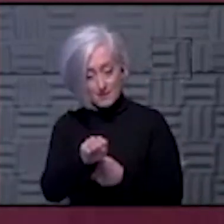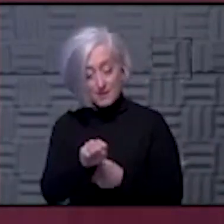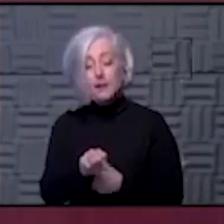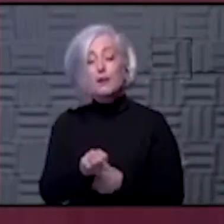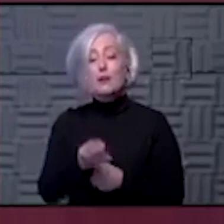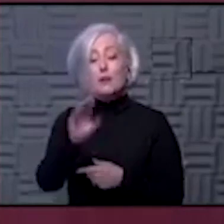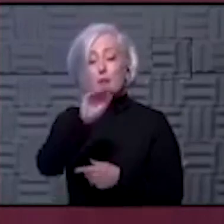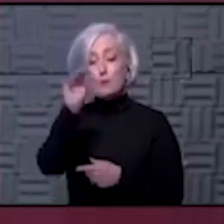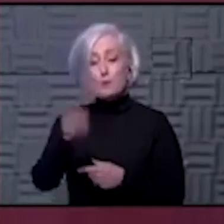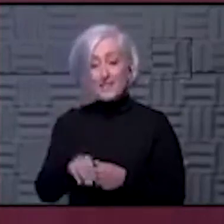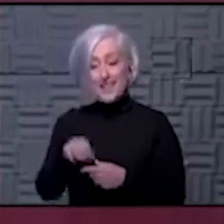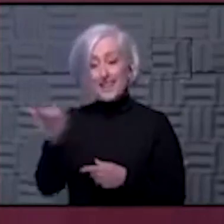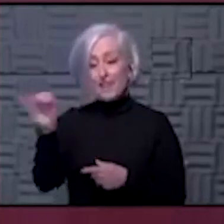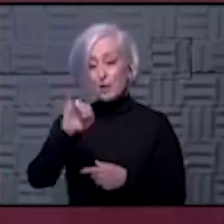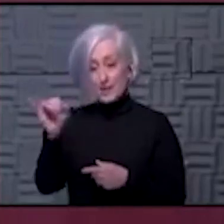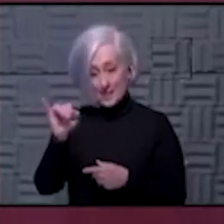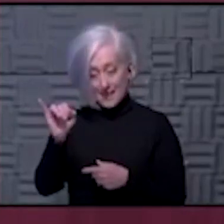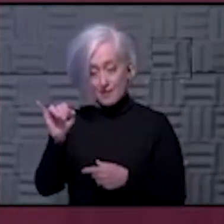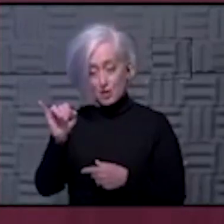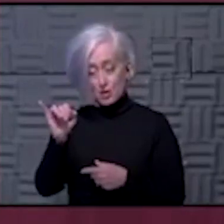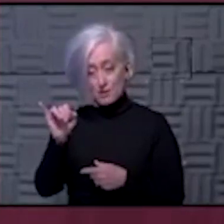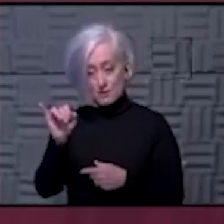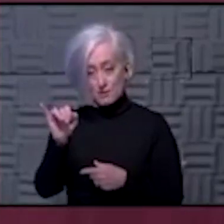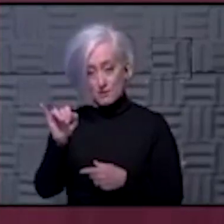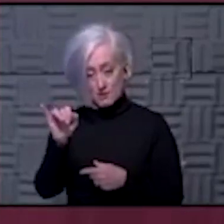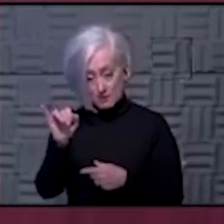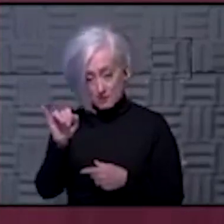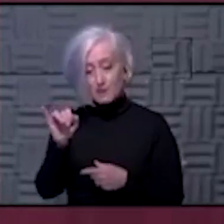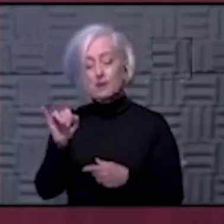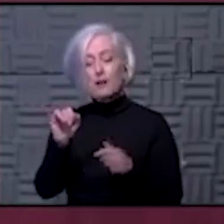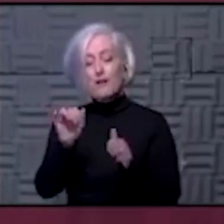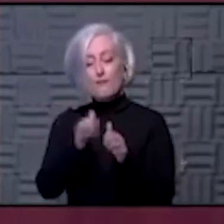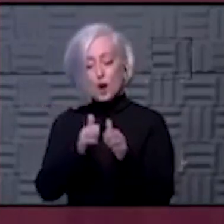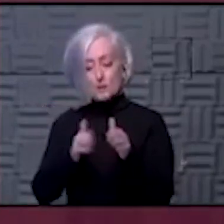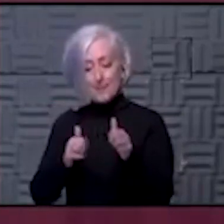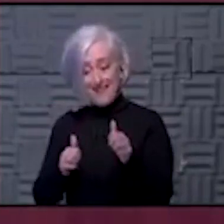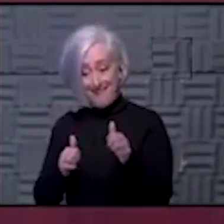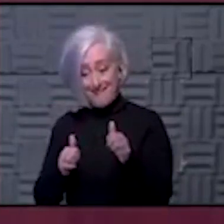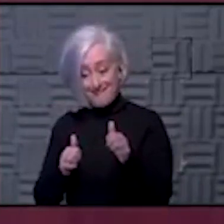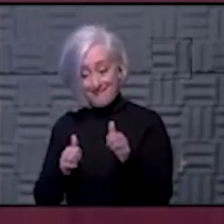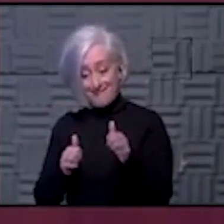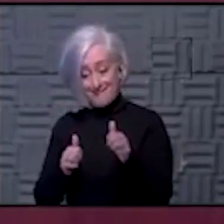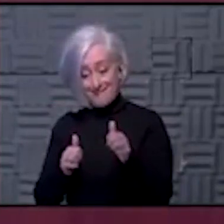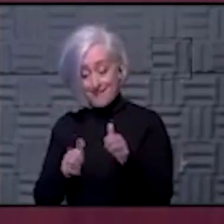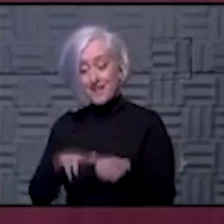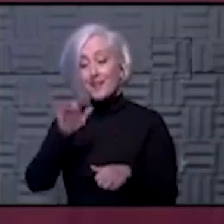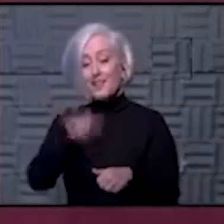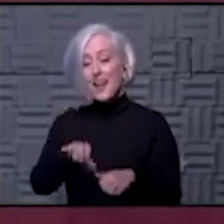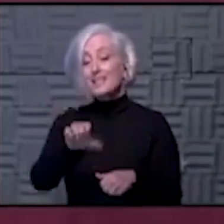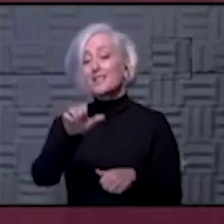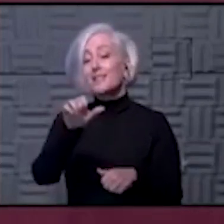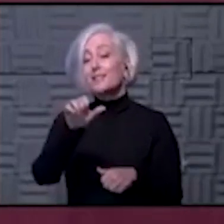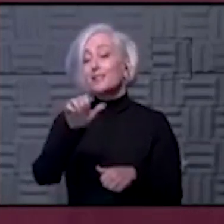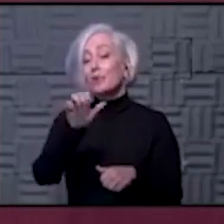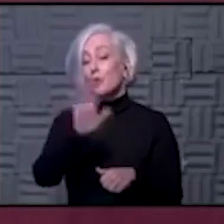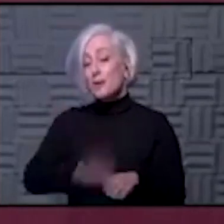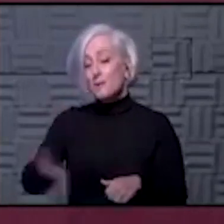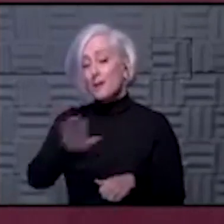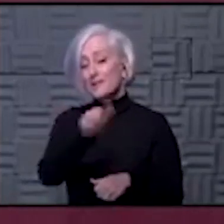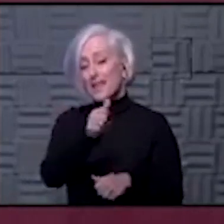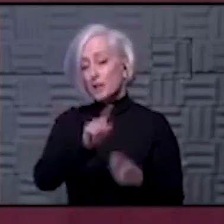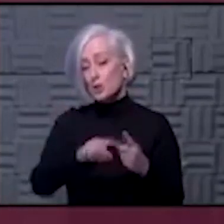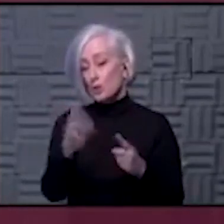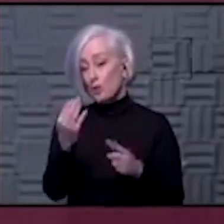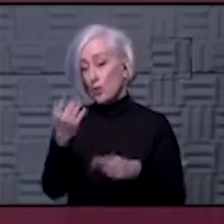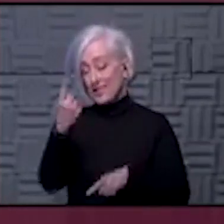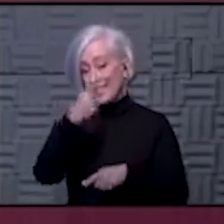infection falls behind, it comes up, and it takes about 10 to 14 days for those cases to translate into the ICU. So we won't know